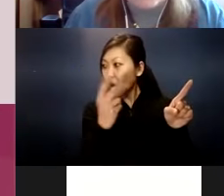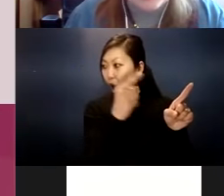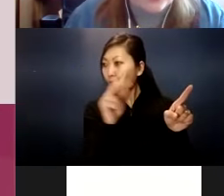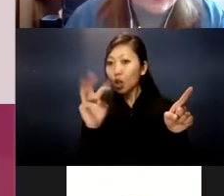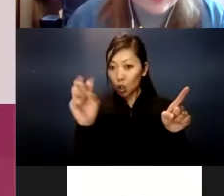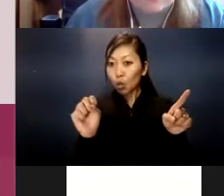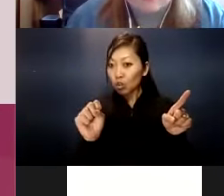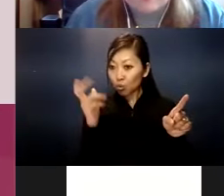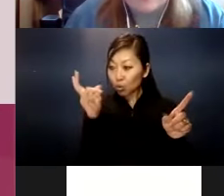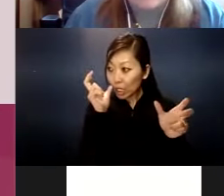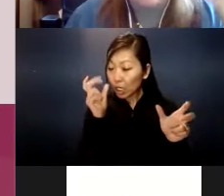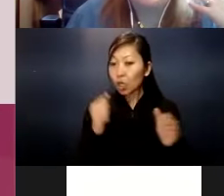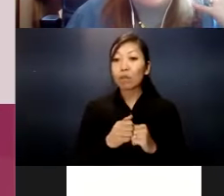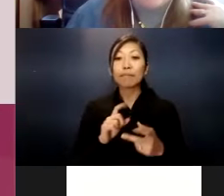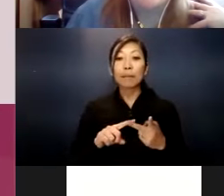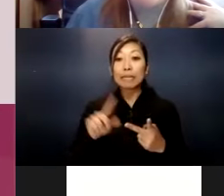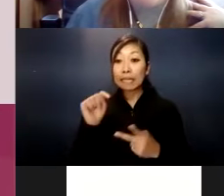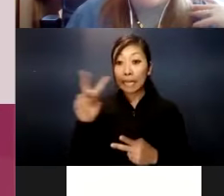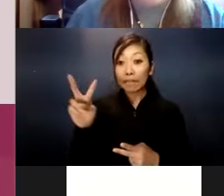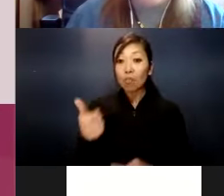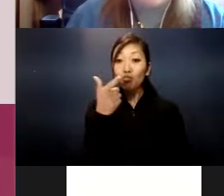If you're watching shows together and